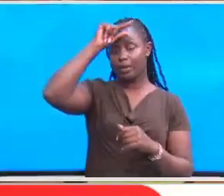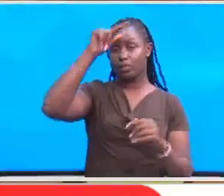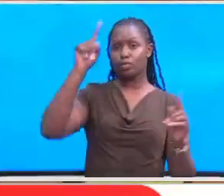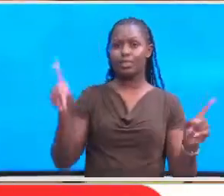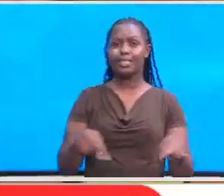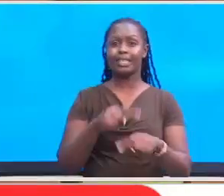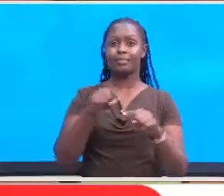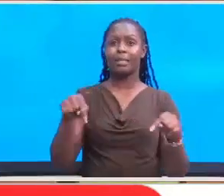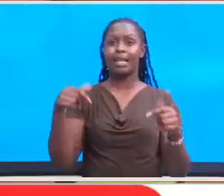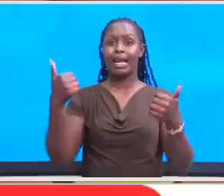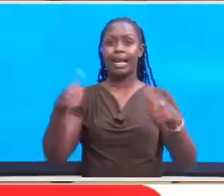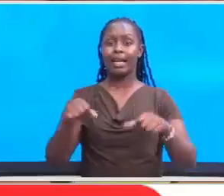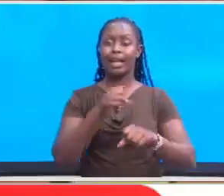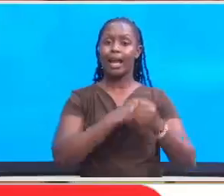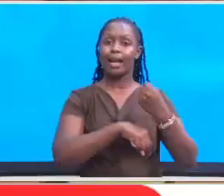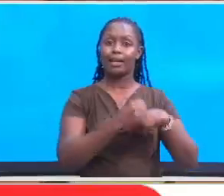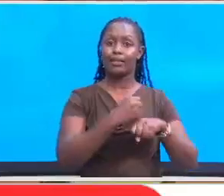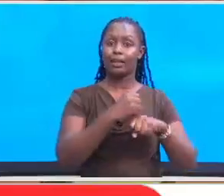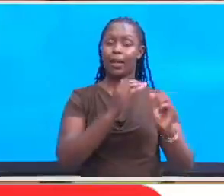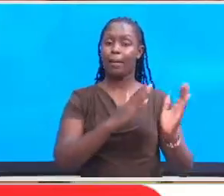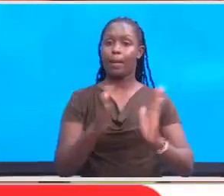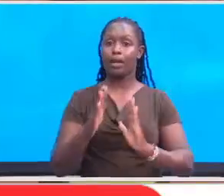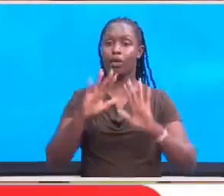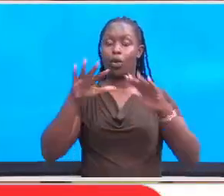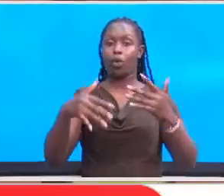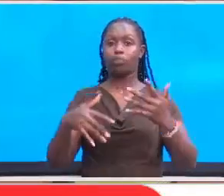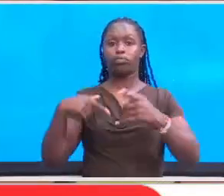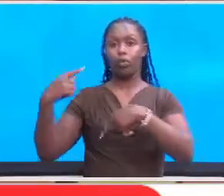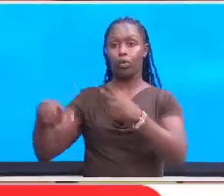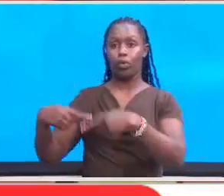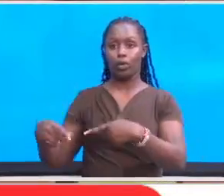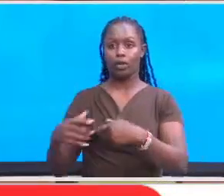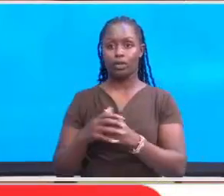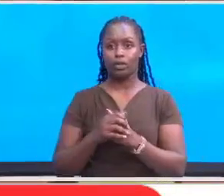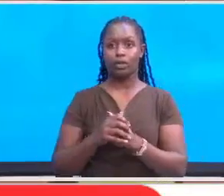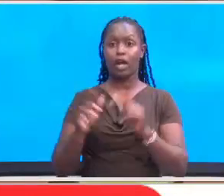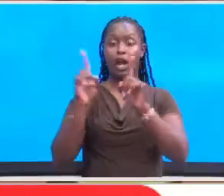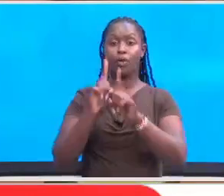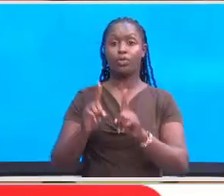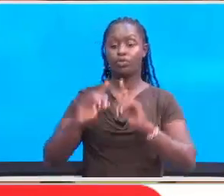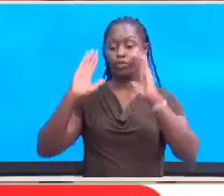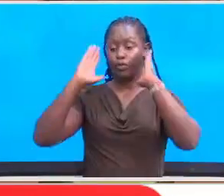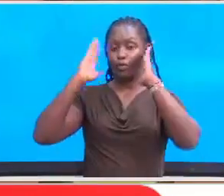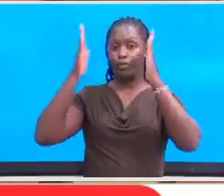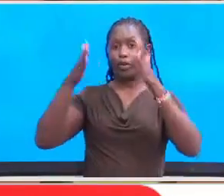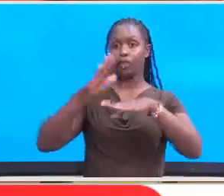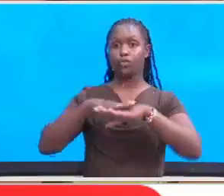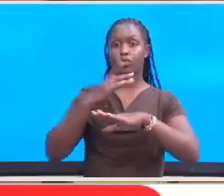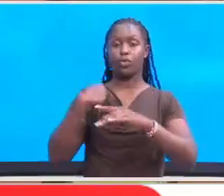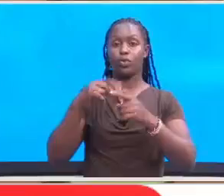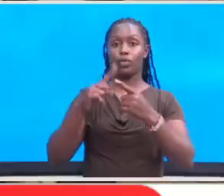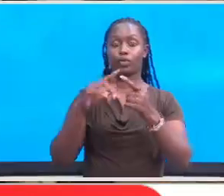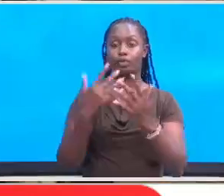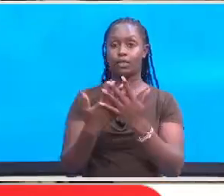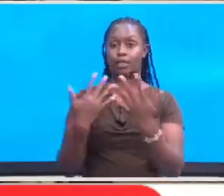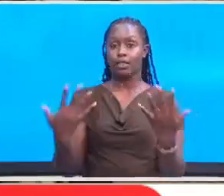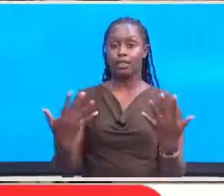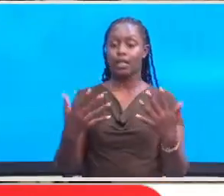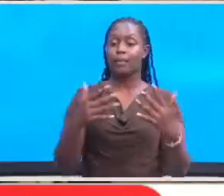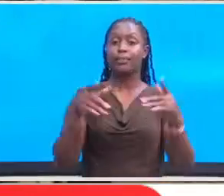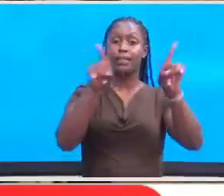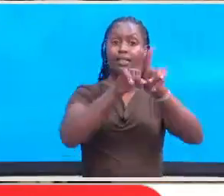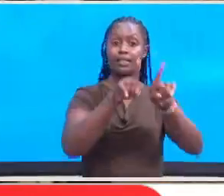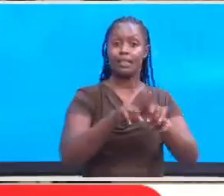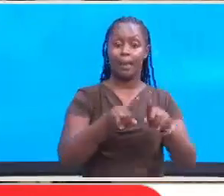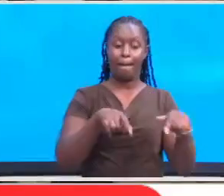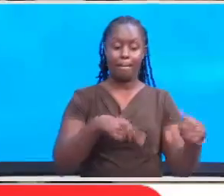activities, planned or ongoing, and focus on stopping these killings. Similar